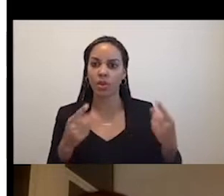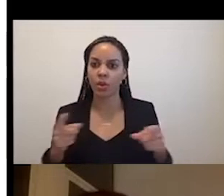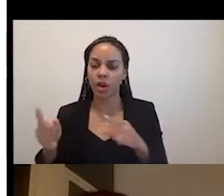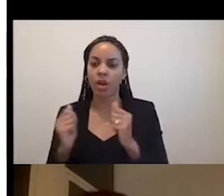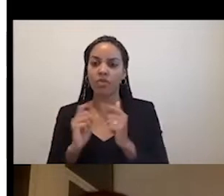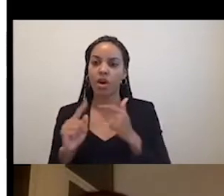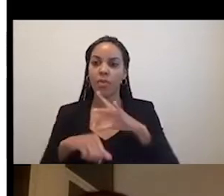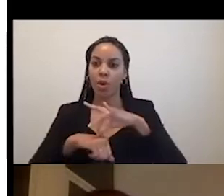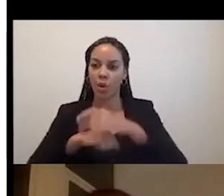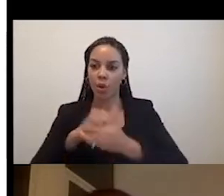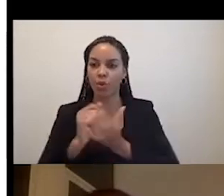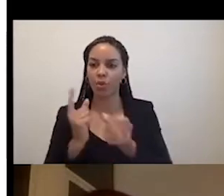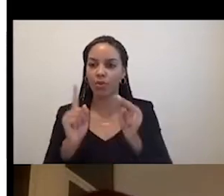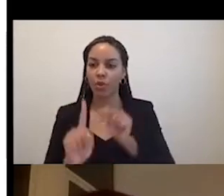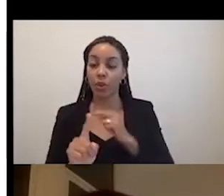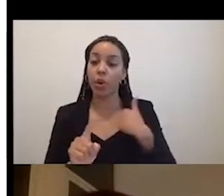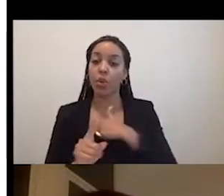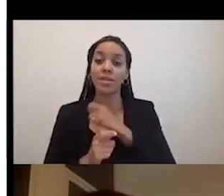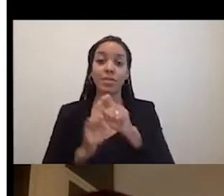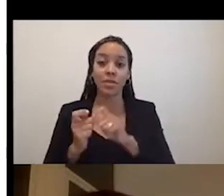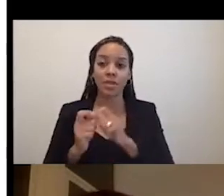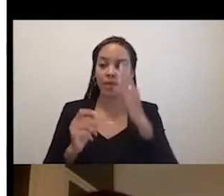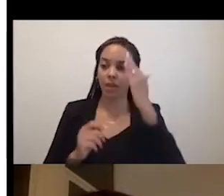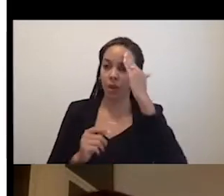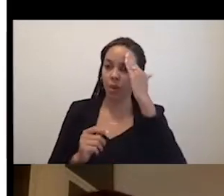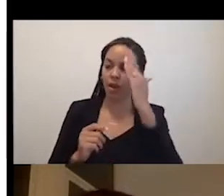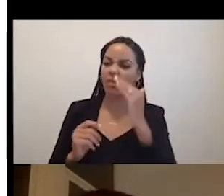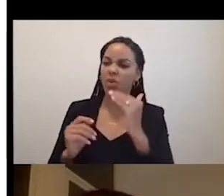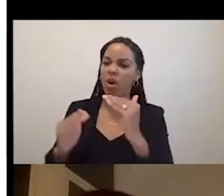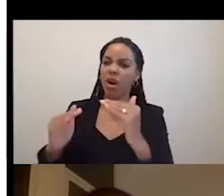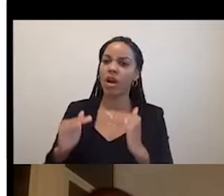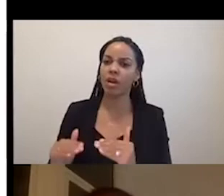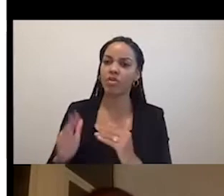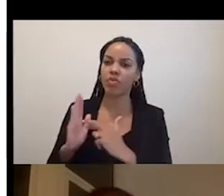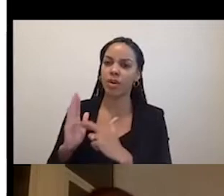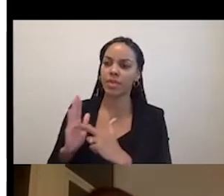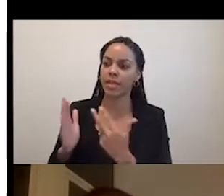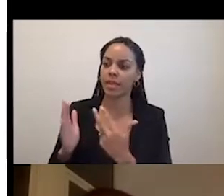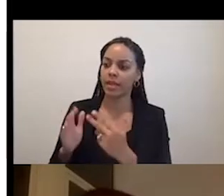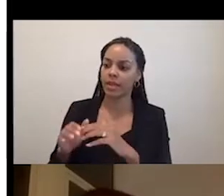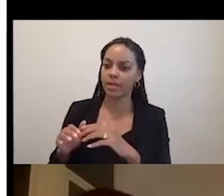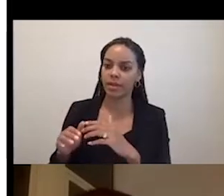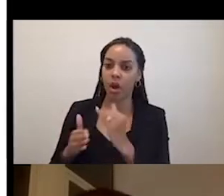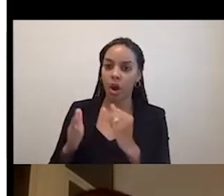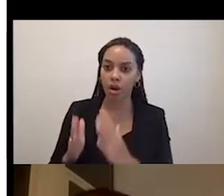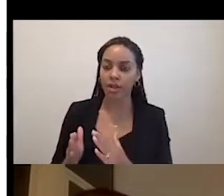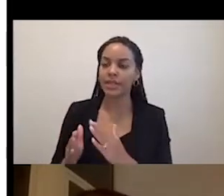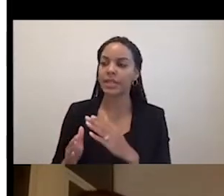We're particularly aware of the need to support underrepresented practices and practitioners and artists who are working in precarious